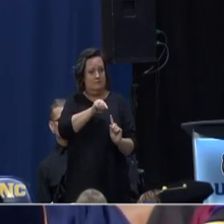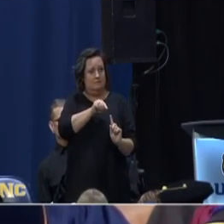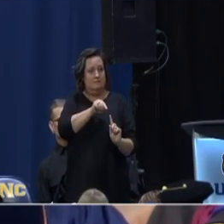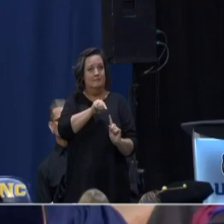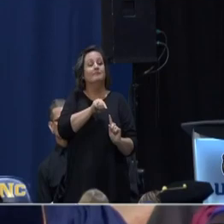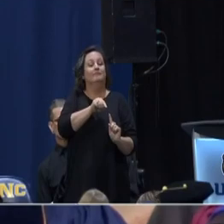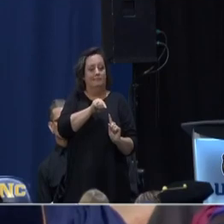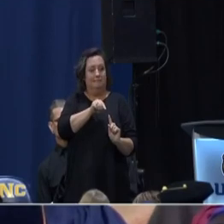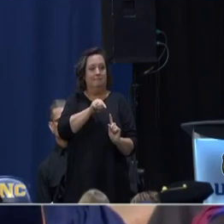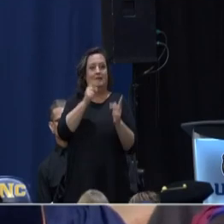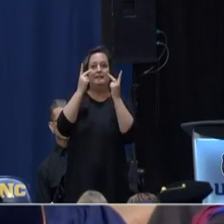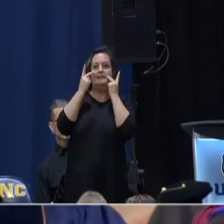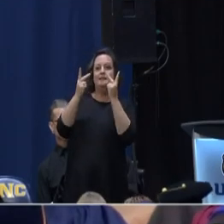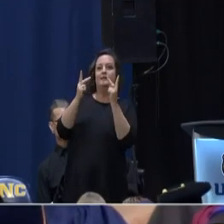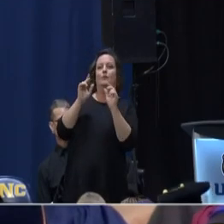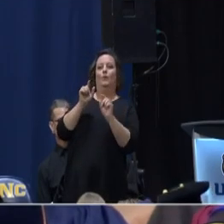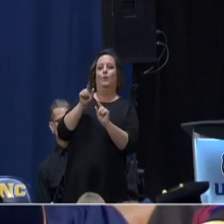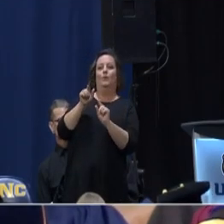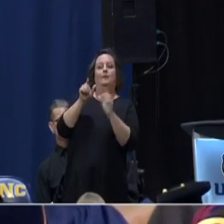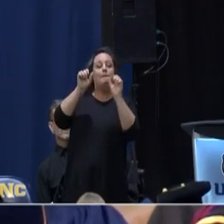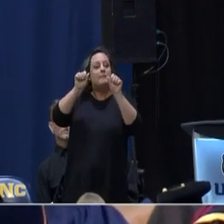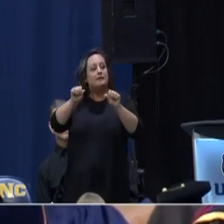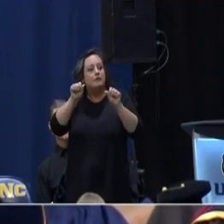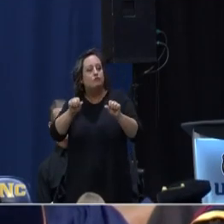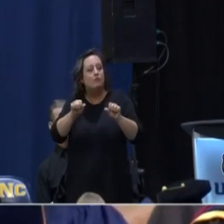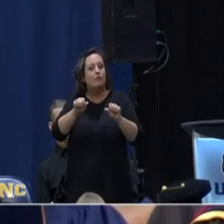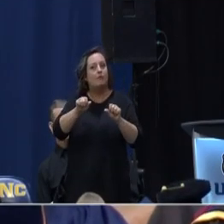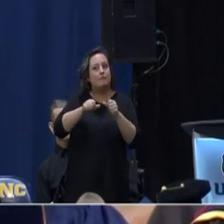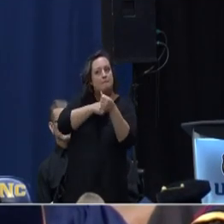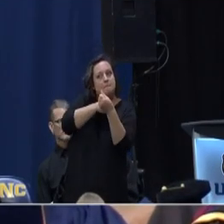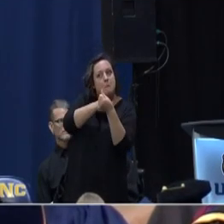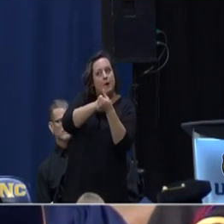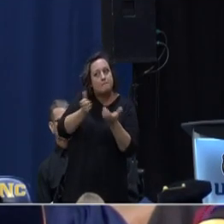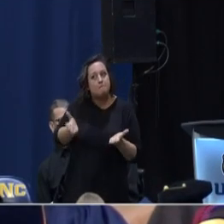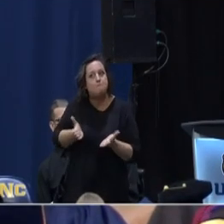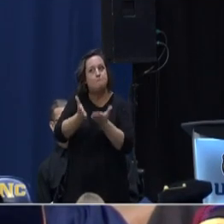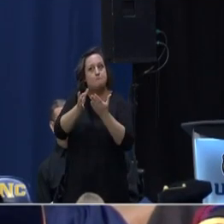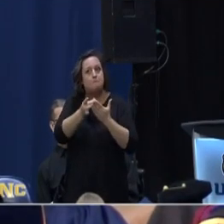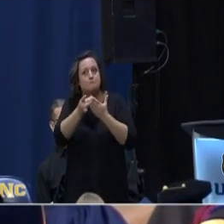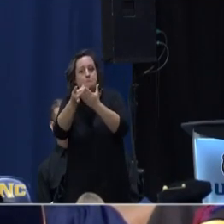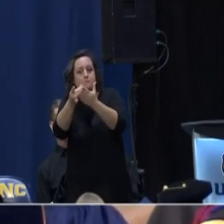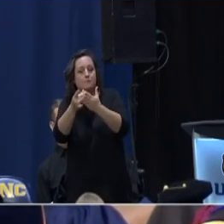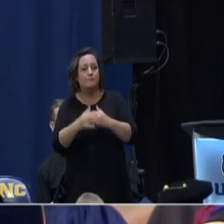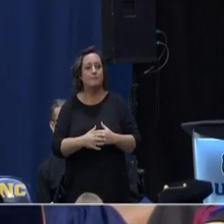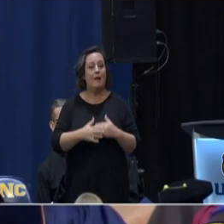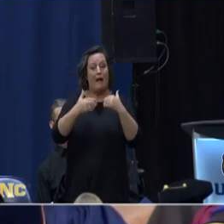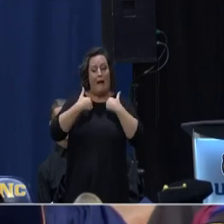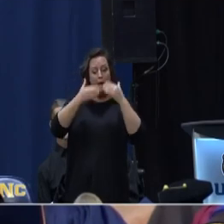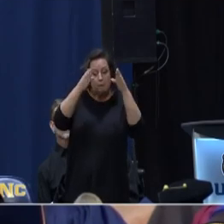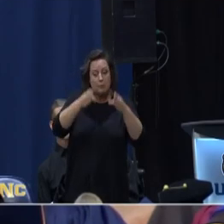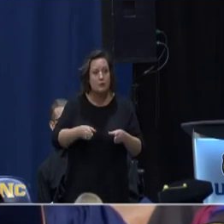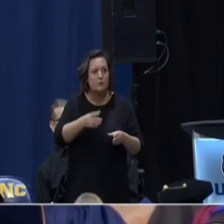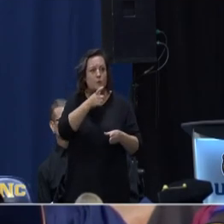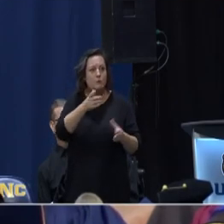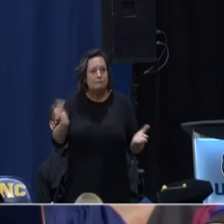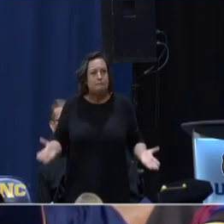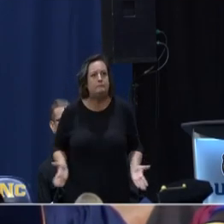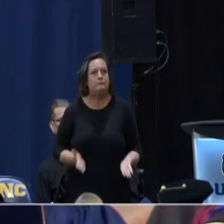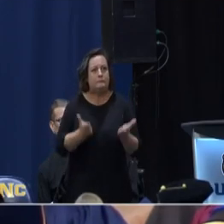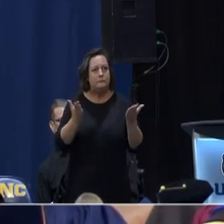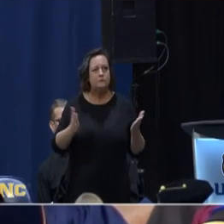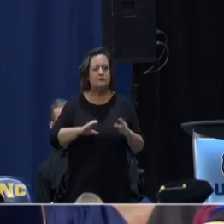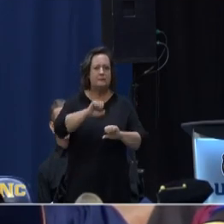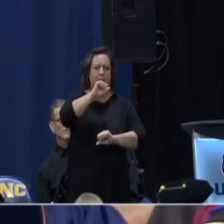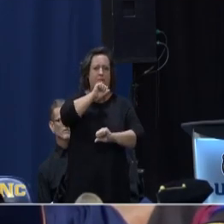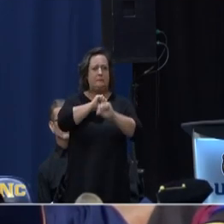potential and helped us guide us to our potential, has had someone lift us up and encourage us to push through seemingly